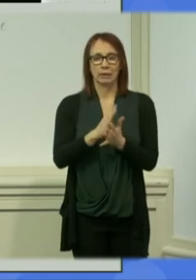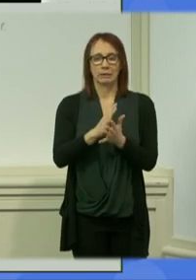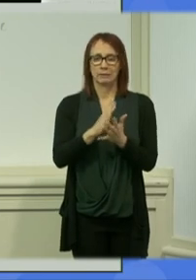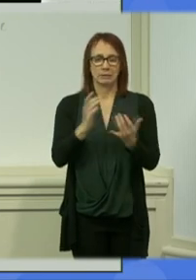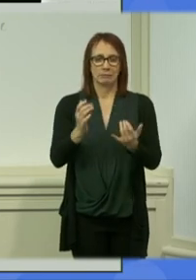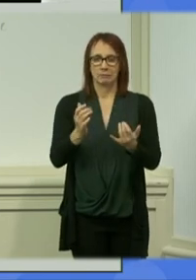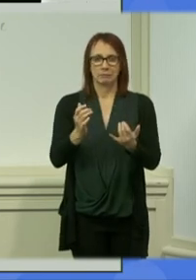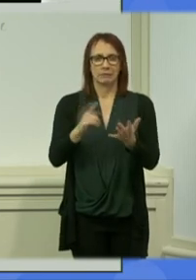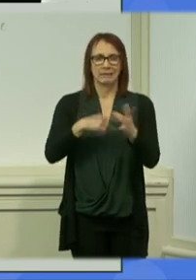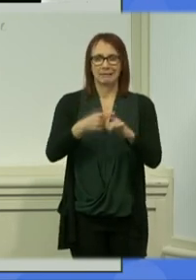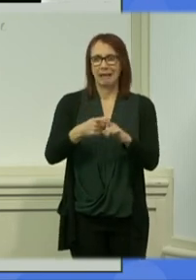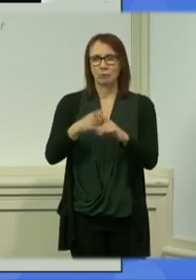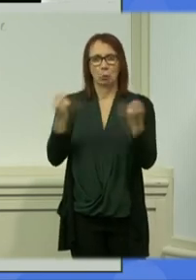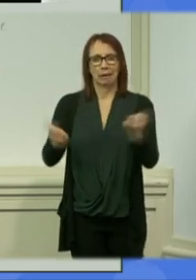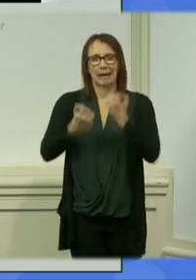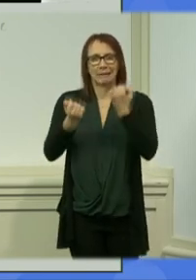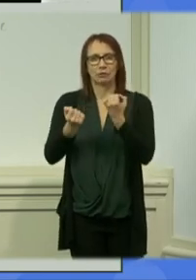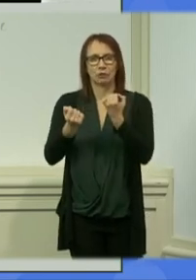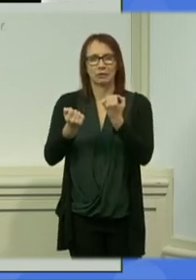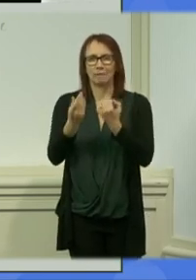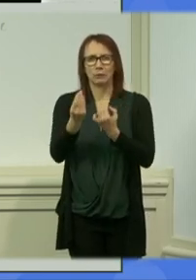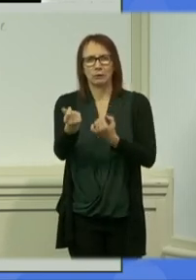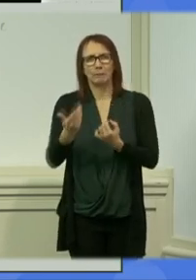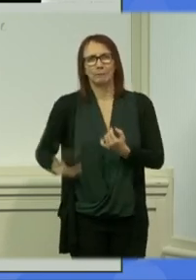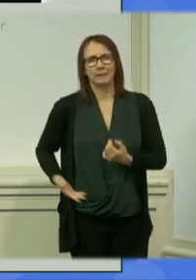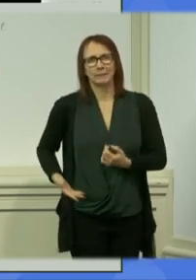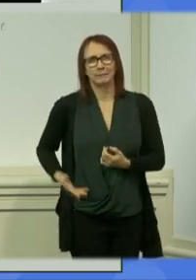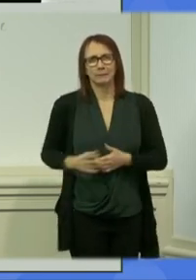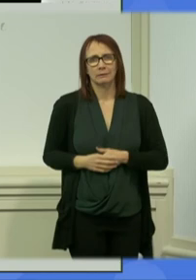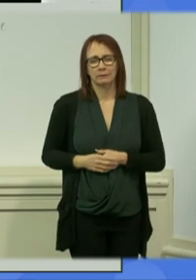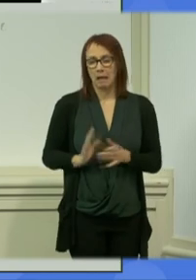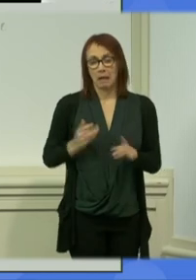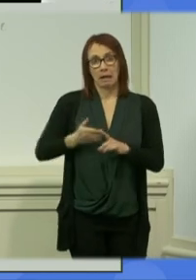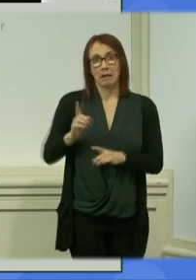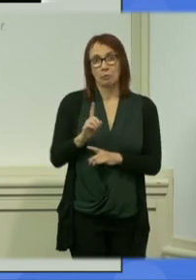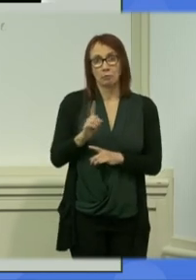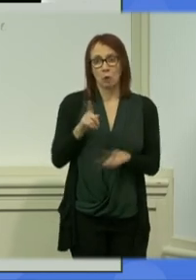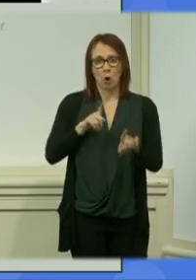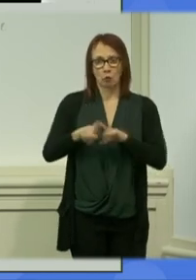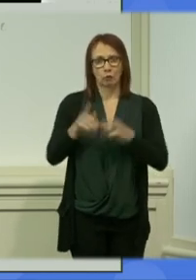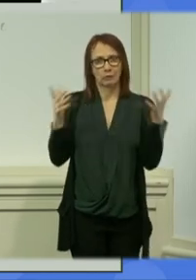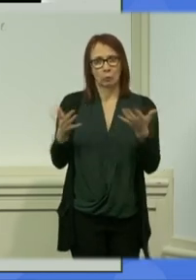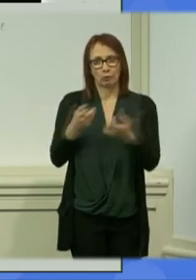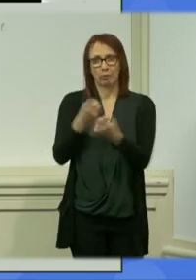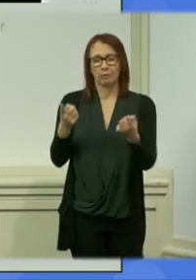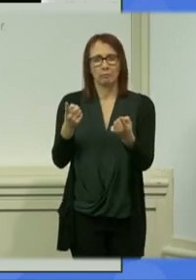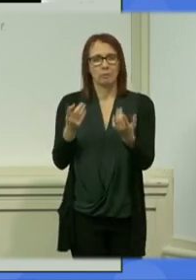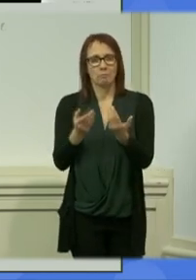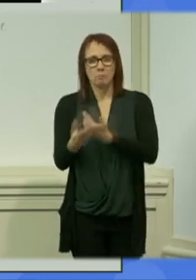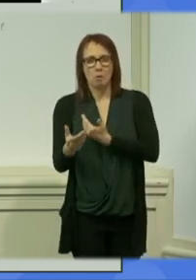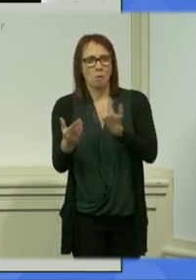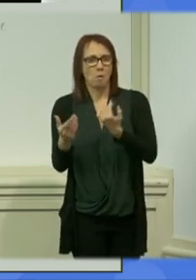to businesses, certain businesses. And the aim is to try and encourage them to be more energy efficient and